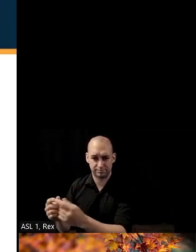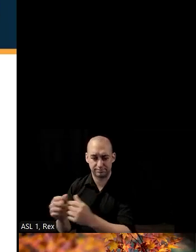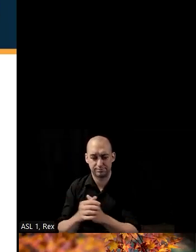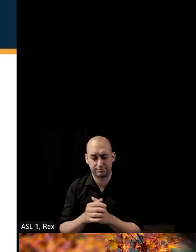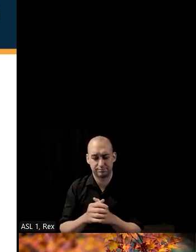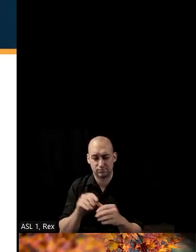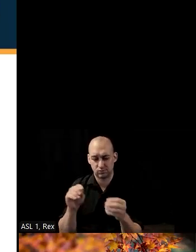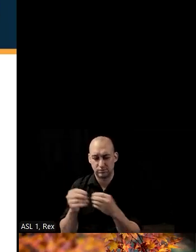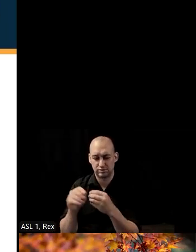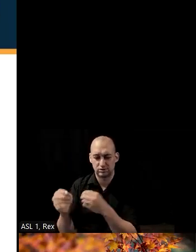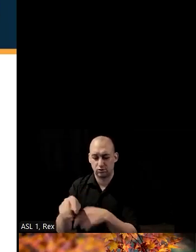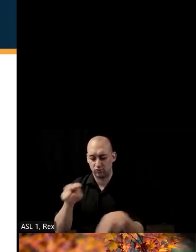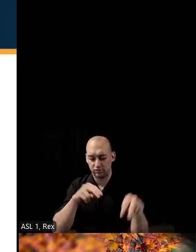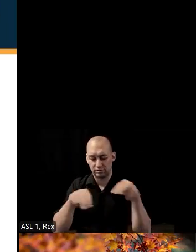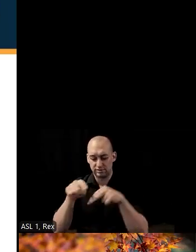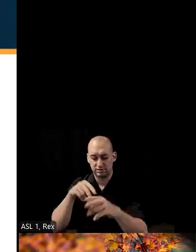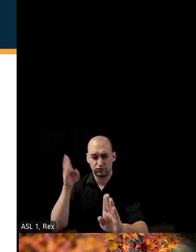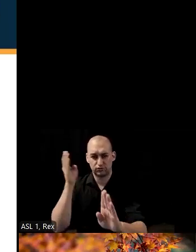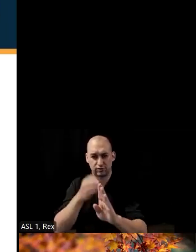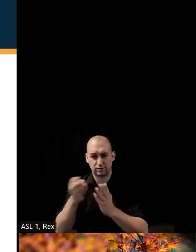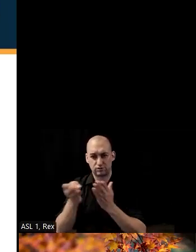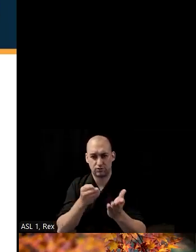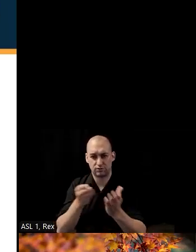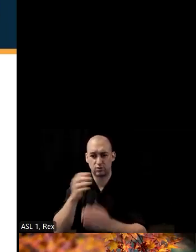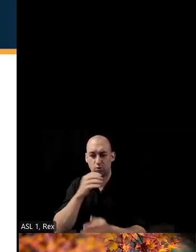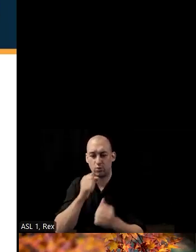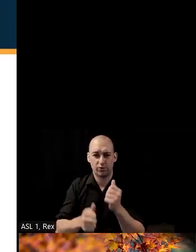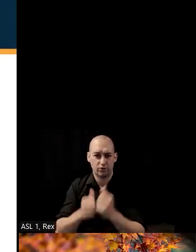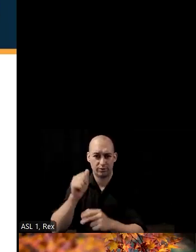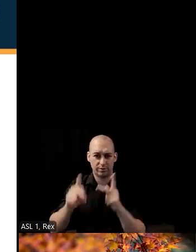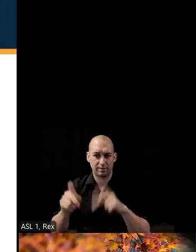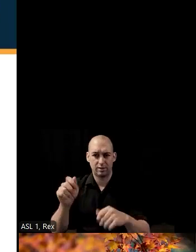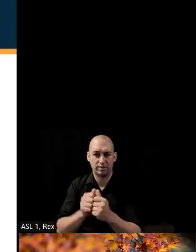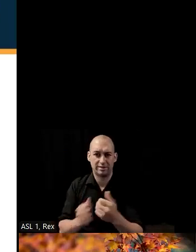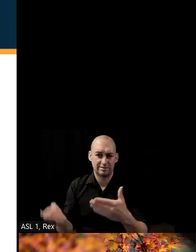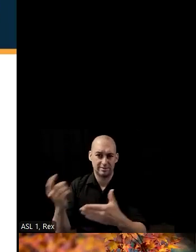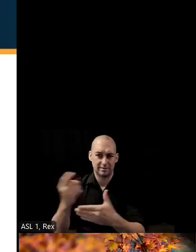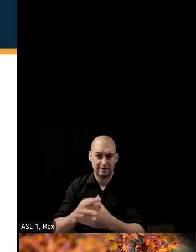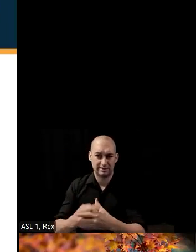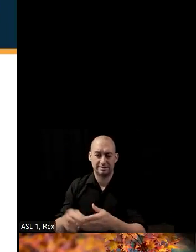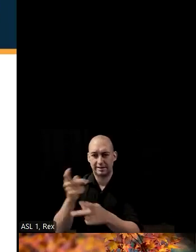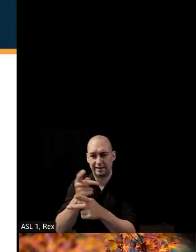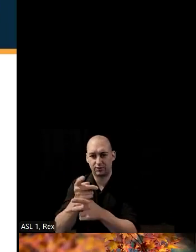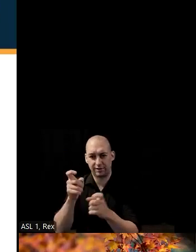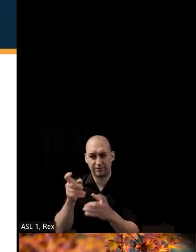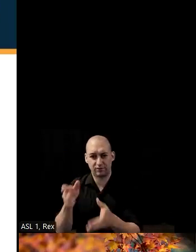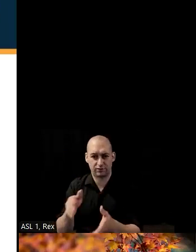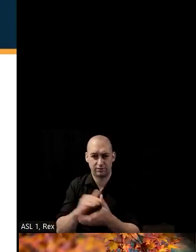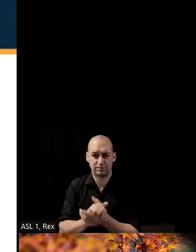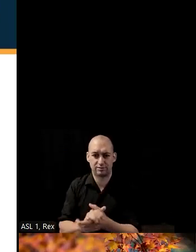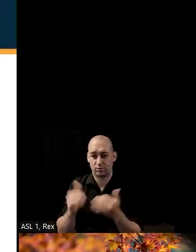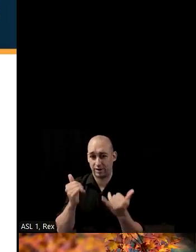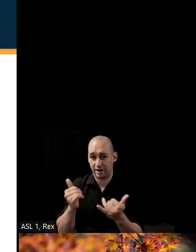or oversee direct services to older adults, persons with disabilities, and caregivers. Currently, those agencies